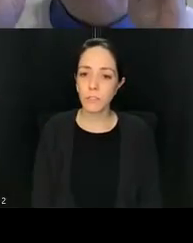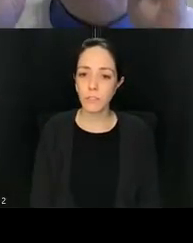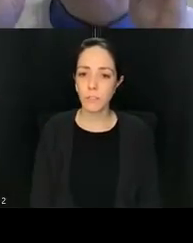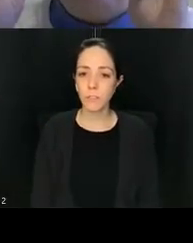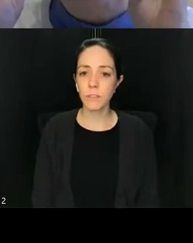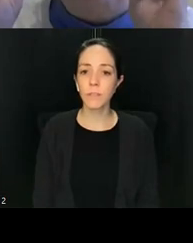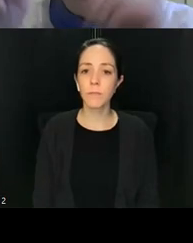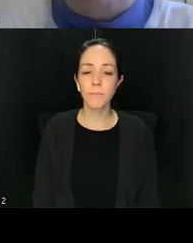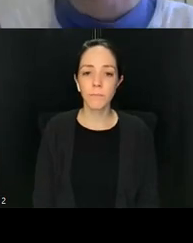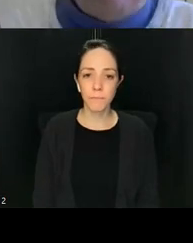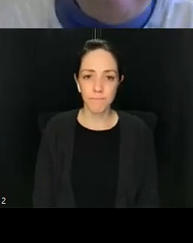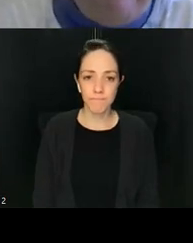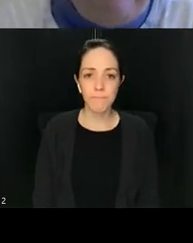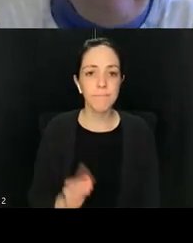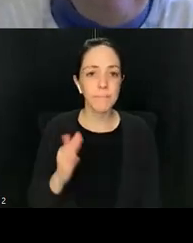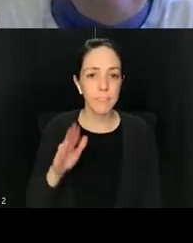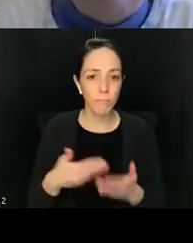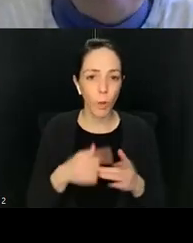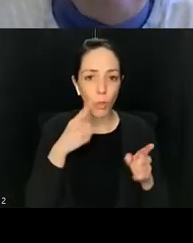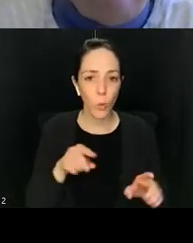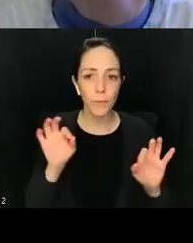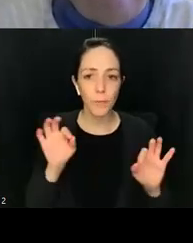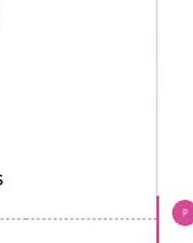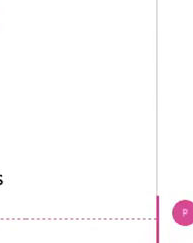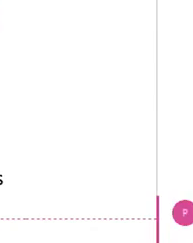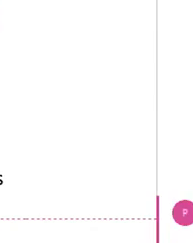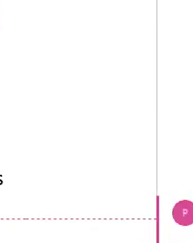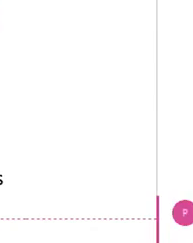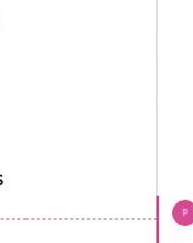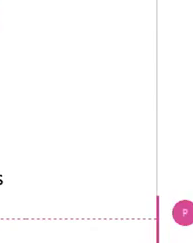yes. Okay, thank you.